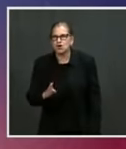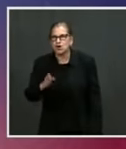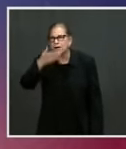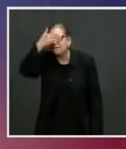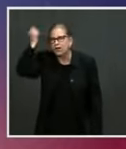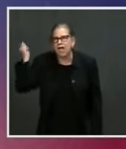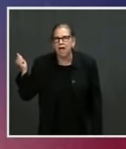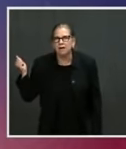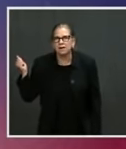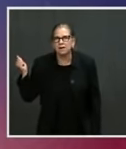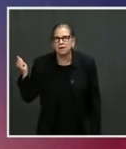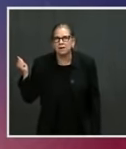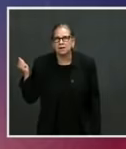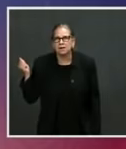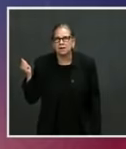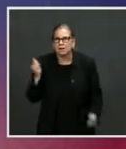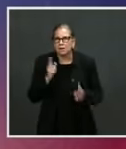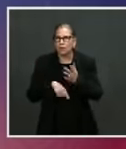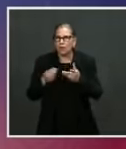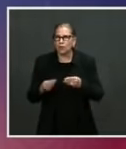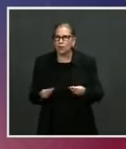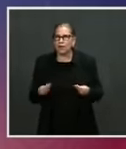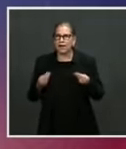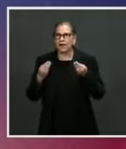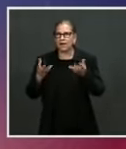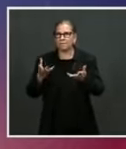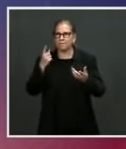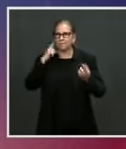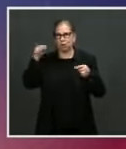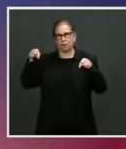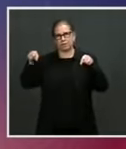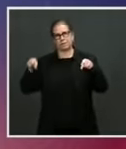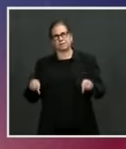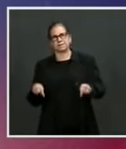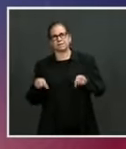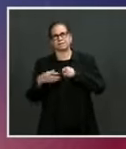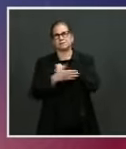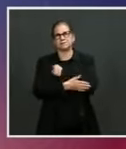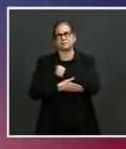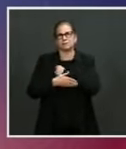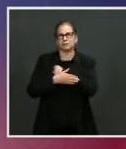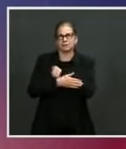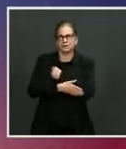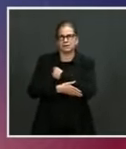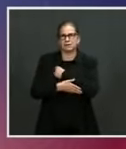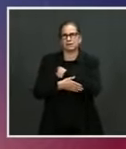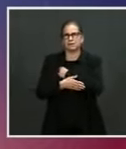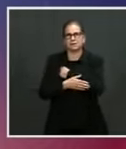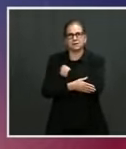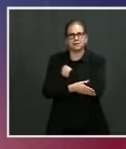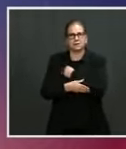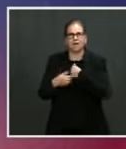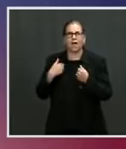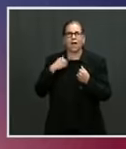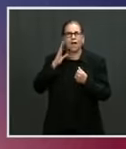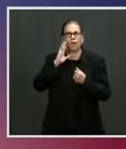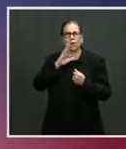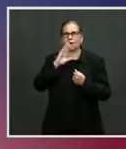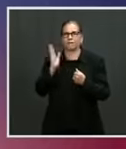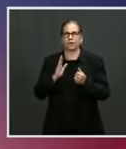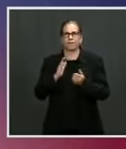country. We will never fail to honor your sacrifice.